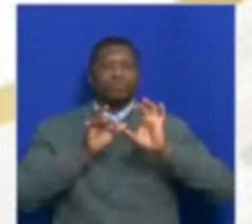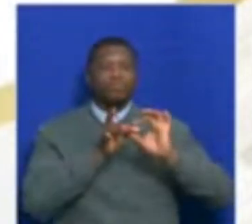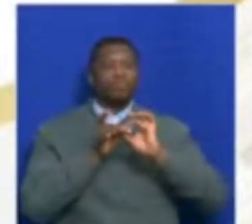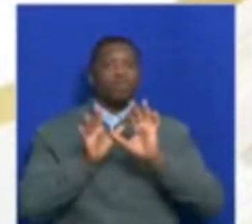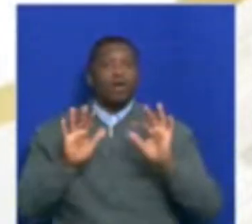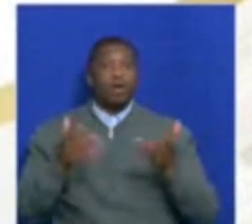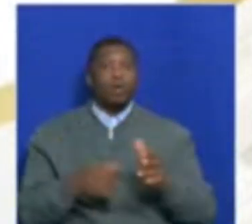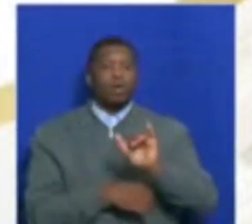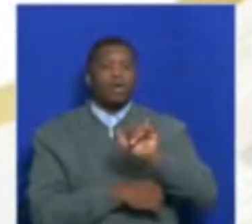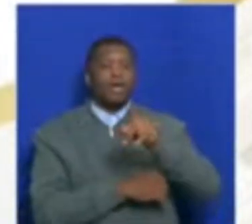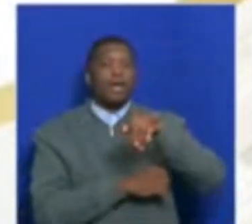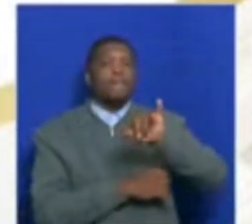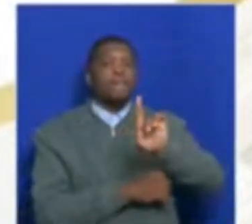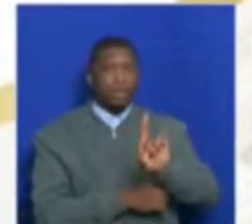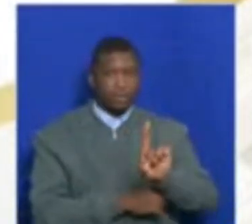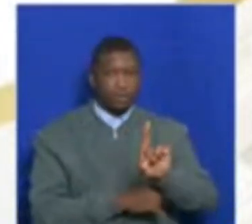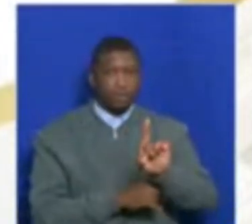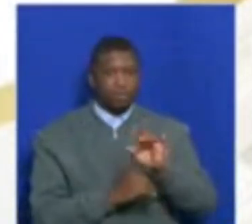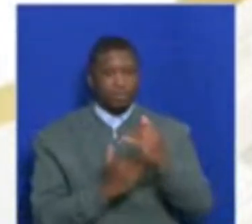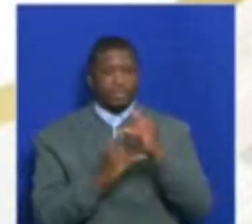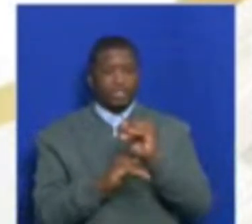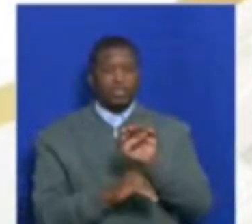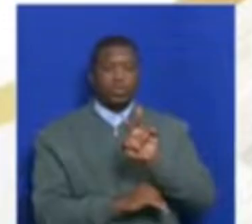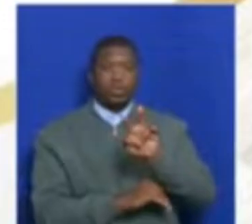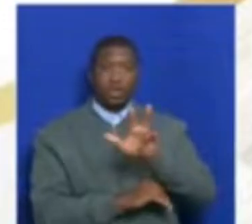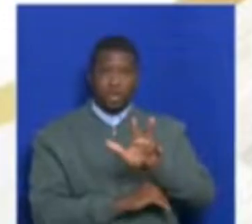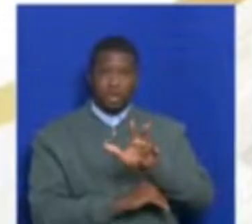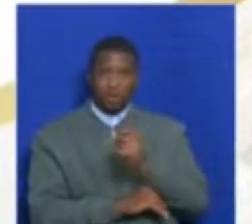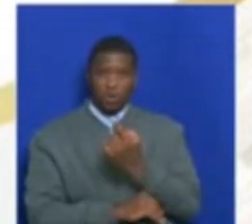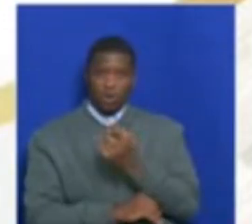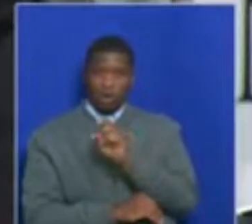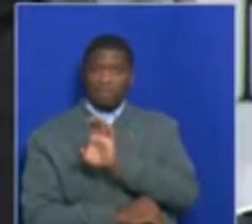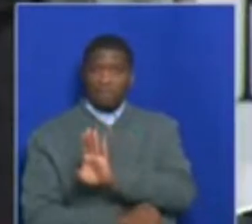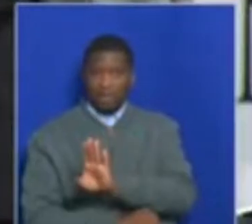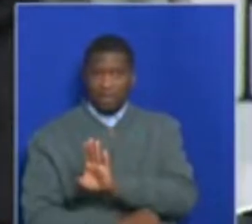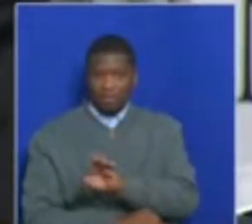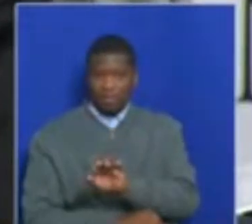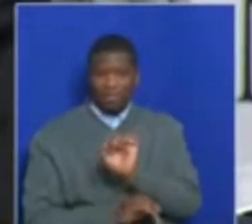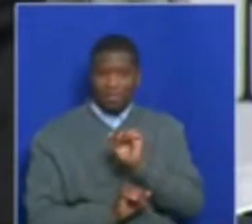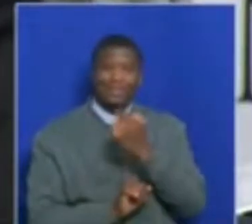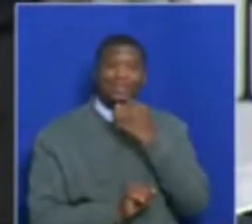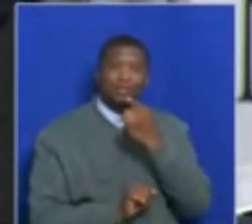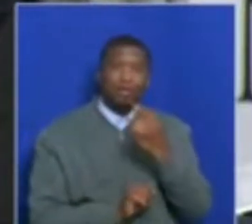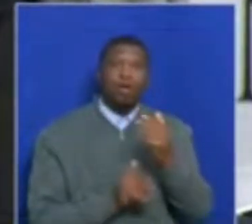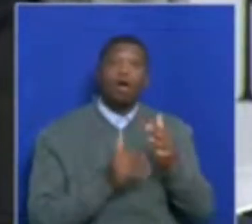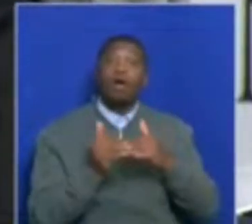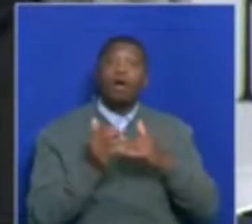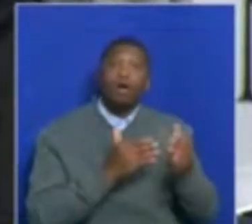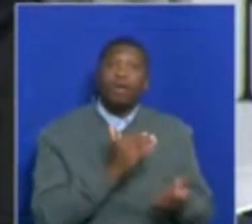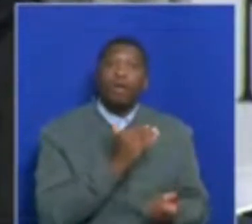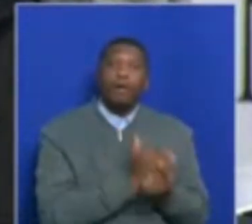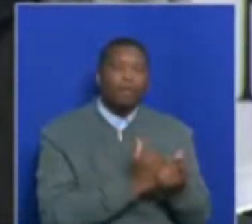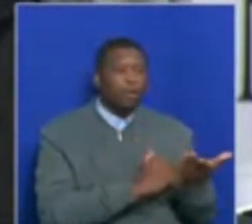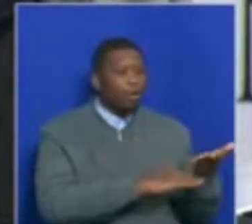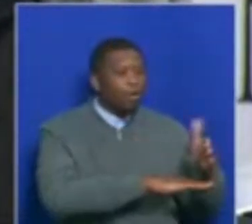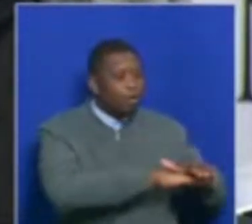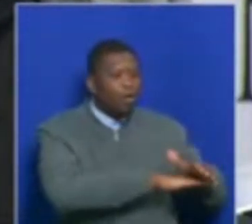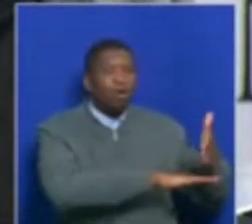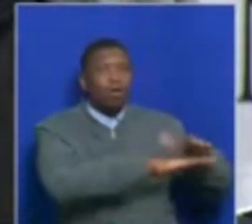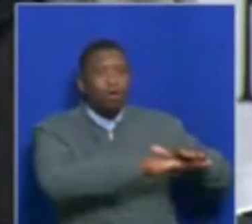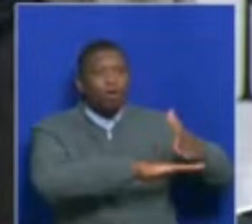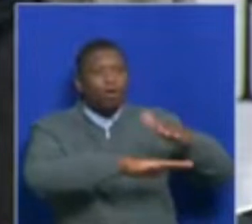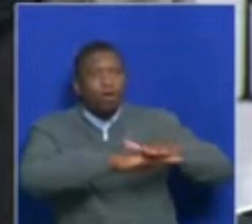28(1)(b), which indicates that any deaths, IPID must investigate any deaths as a result of police